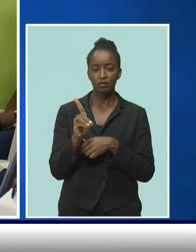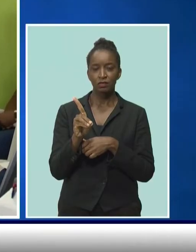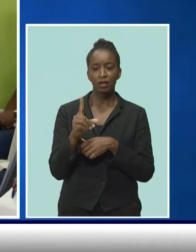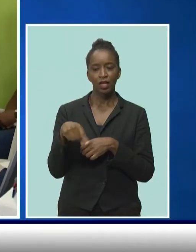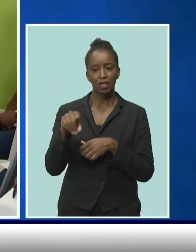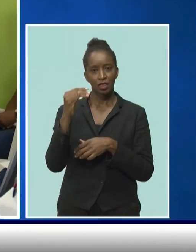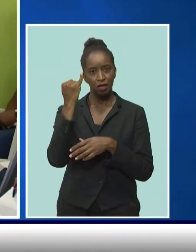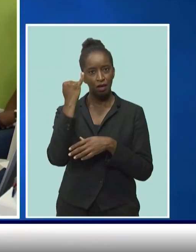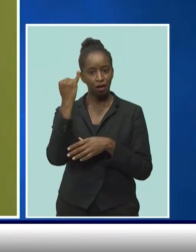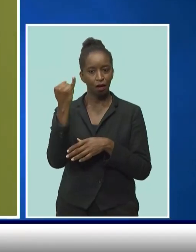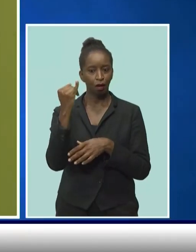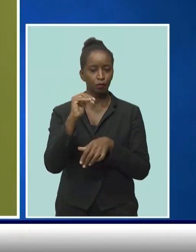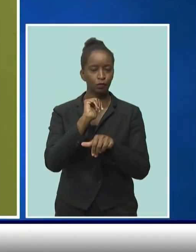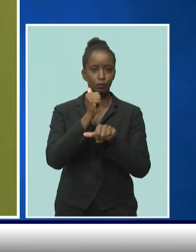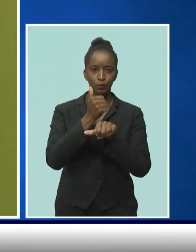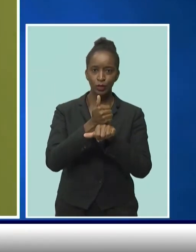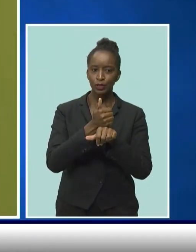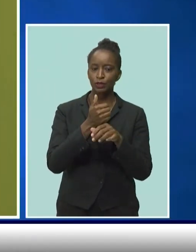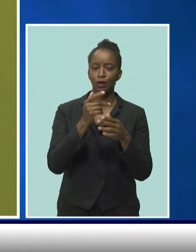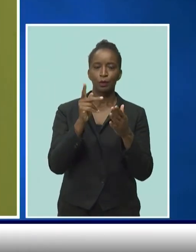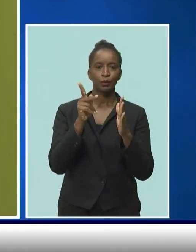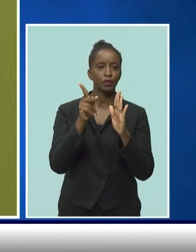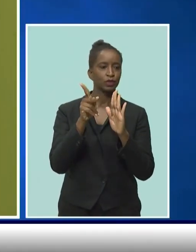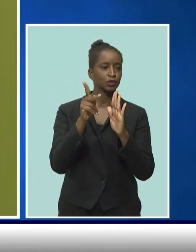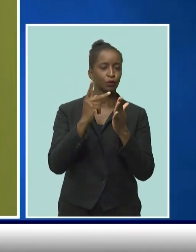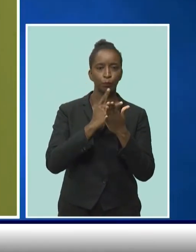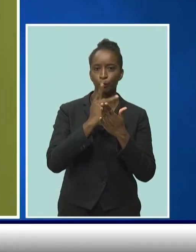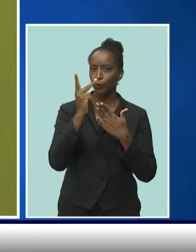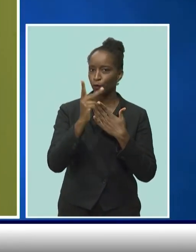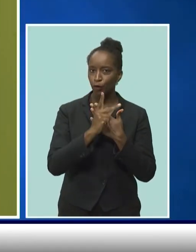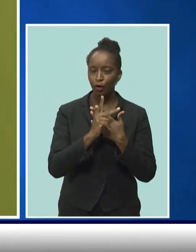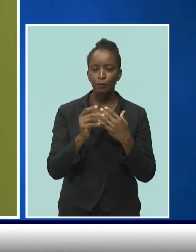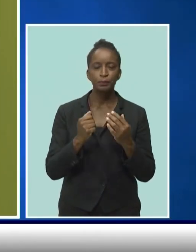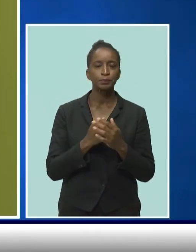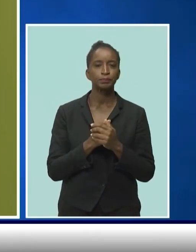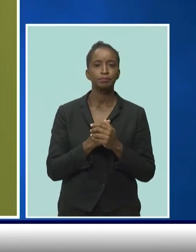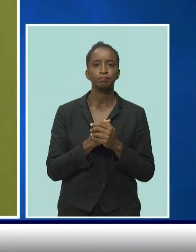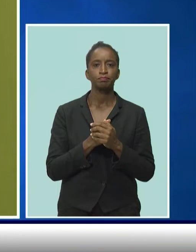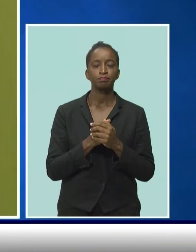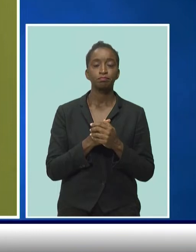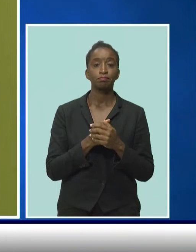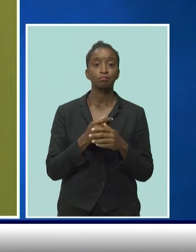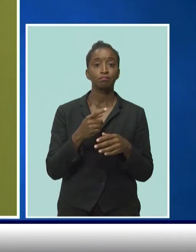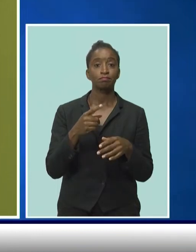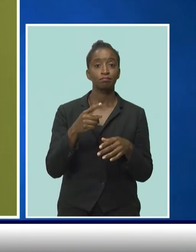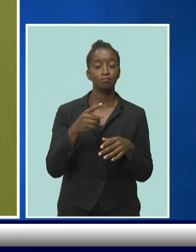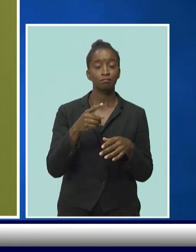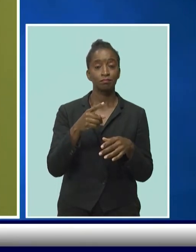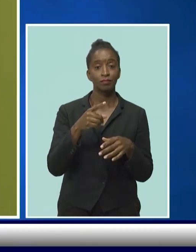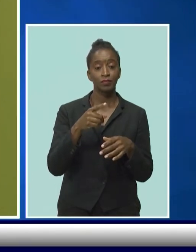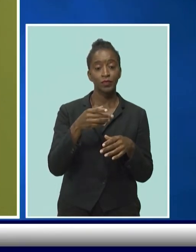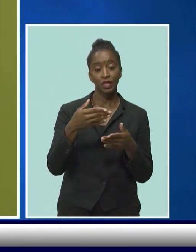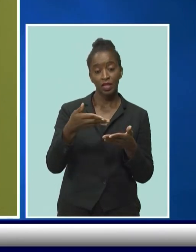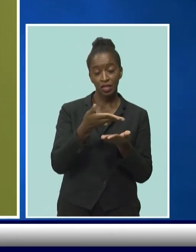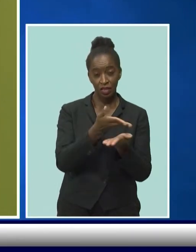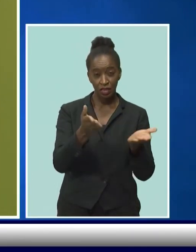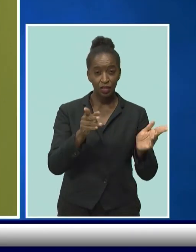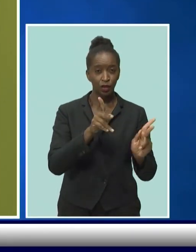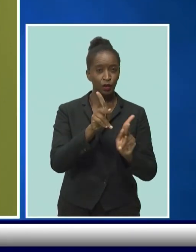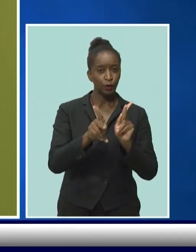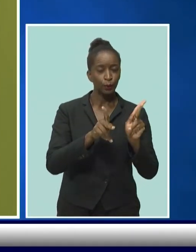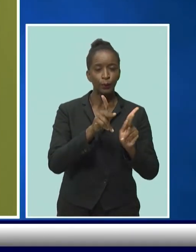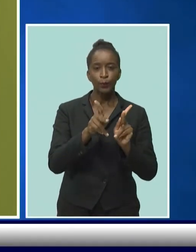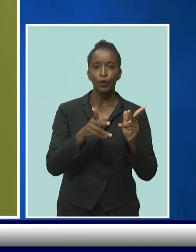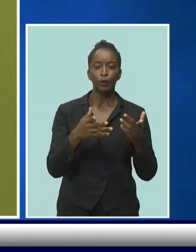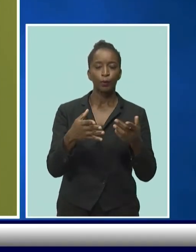the project. It is about embracing those people who, if I'm to be candid with you, were previously neglected. It